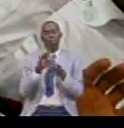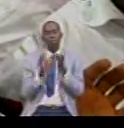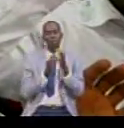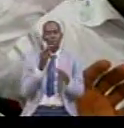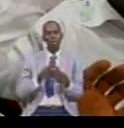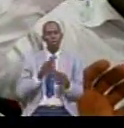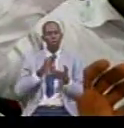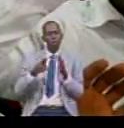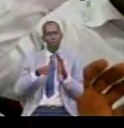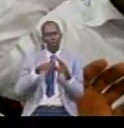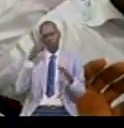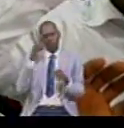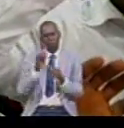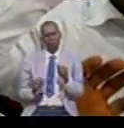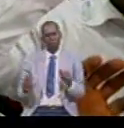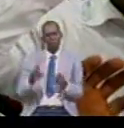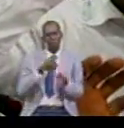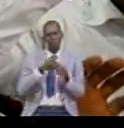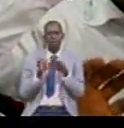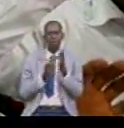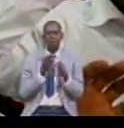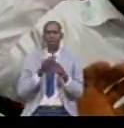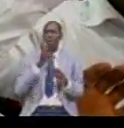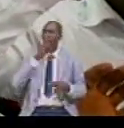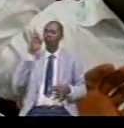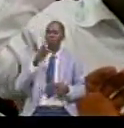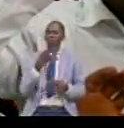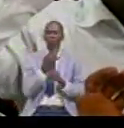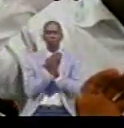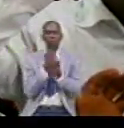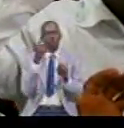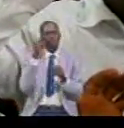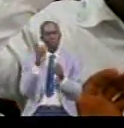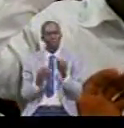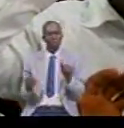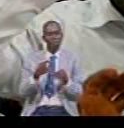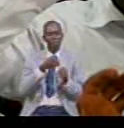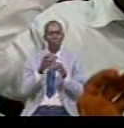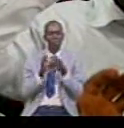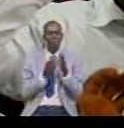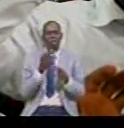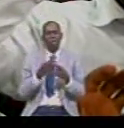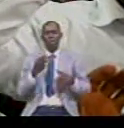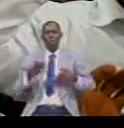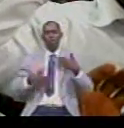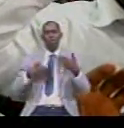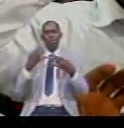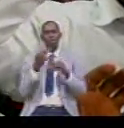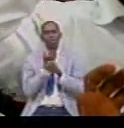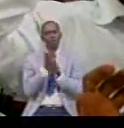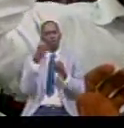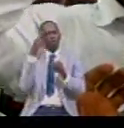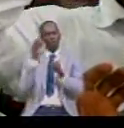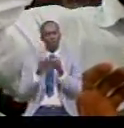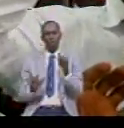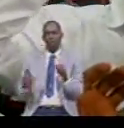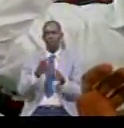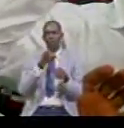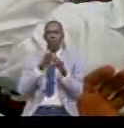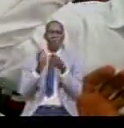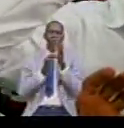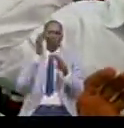everyone. Assurance of salvation for everyone. And the joy of salvation for everyone in Jesus'